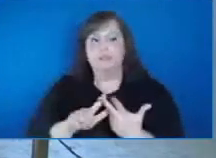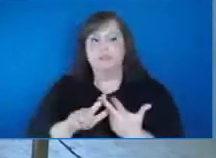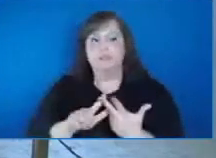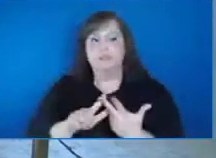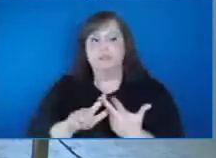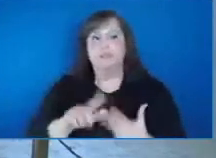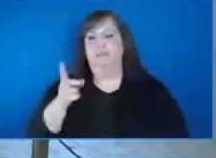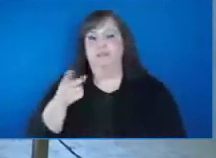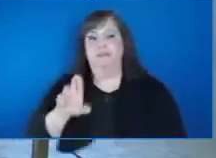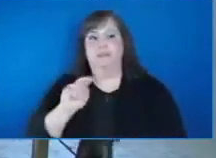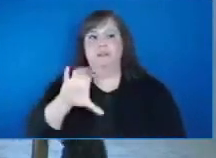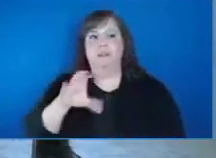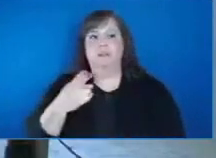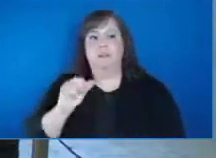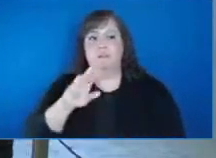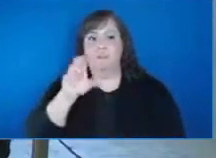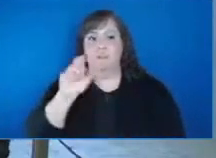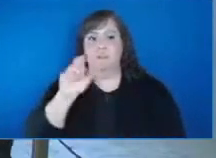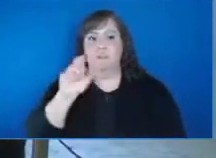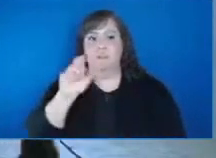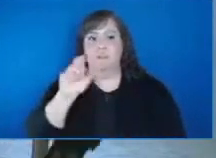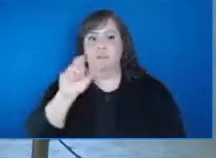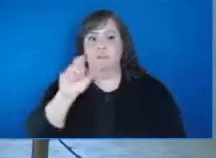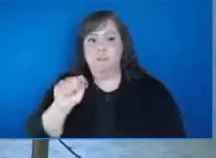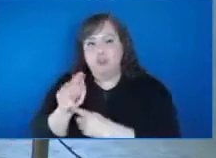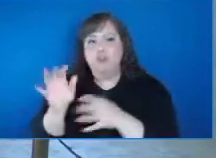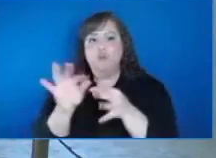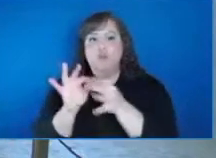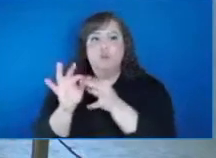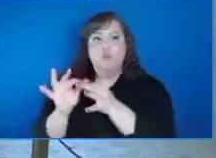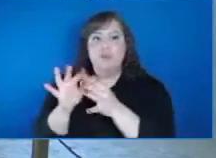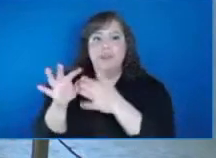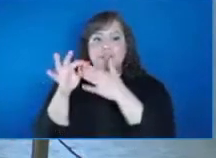Amazing, exhilarated. I mean, I just can't even believe this day's here.